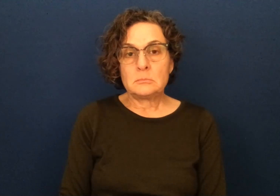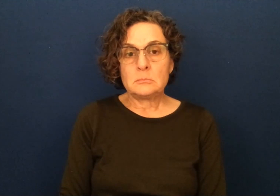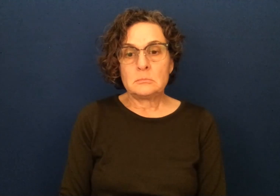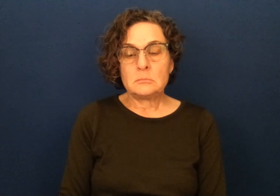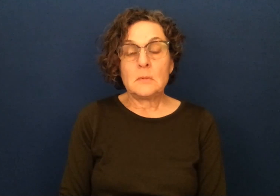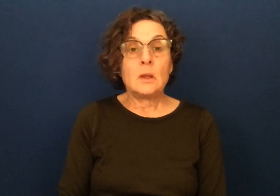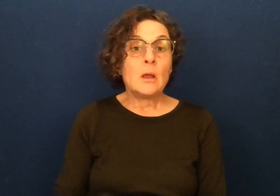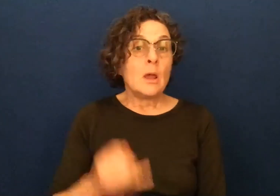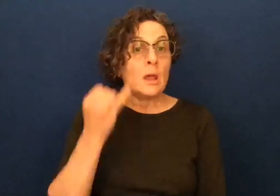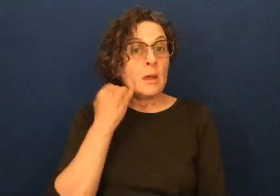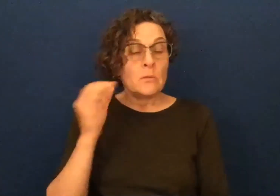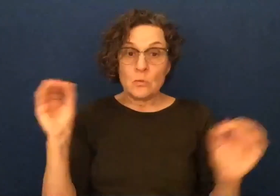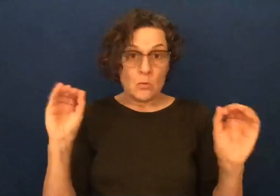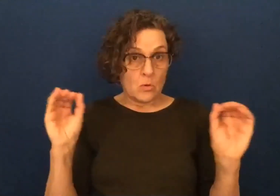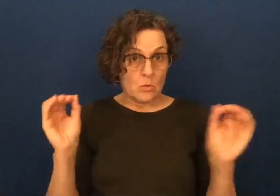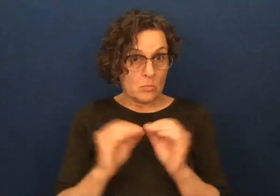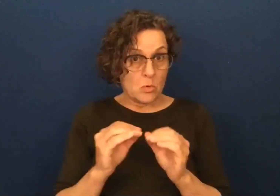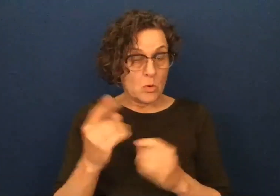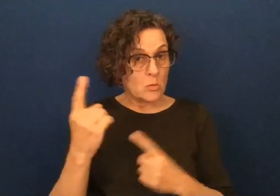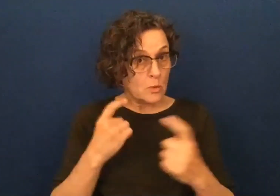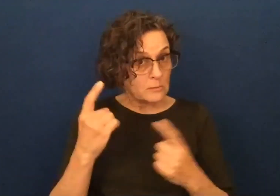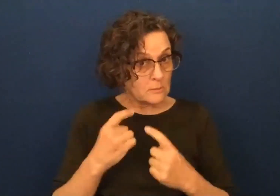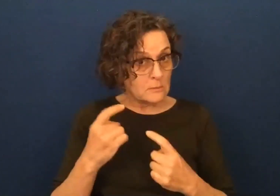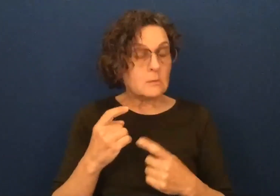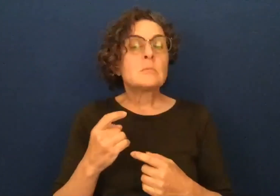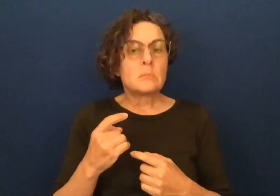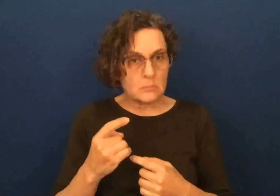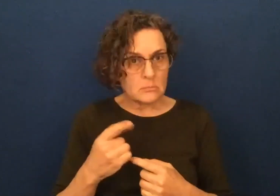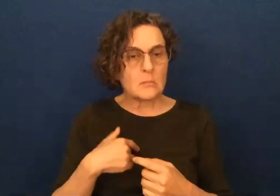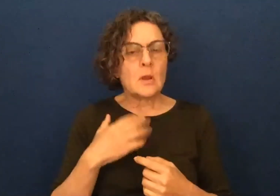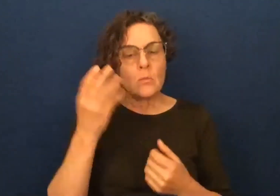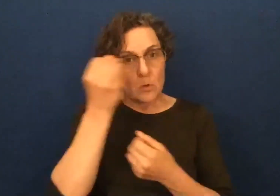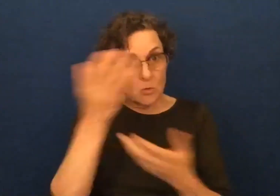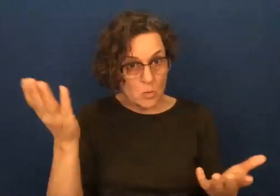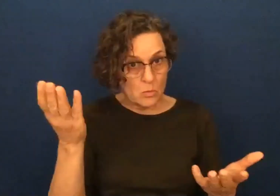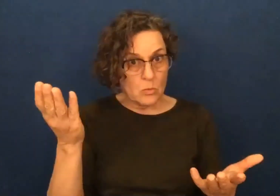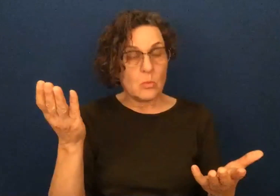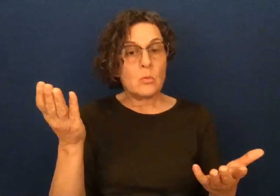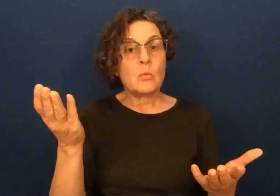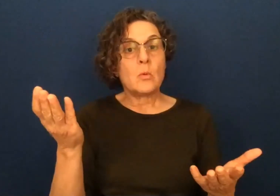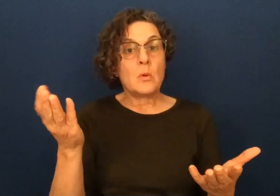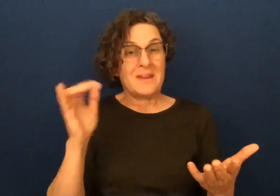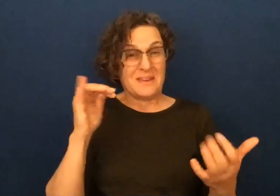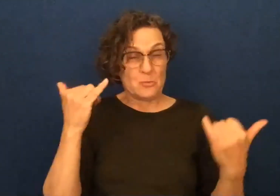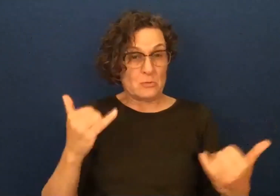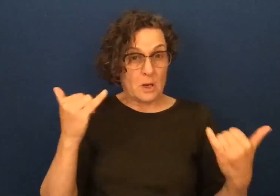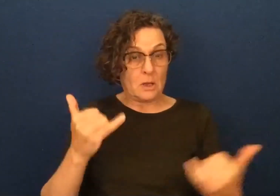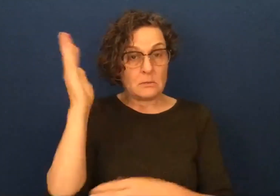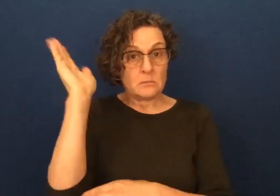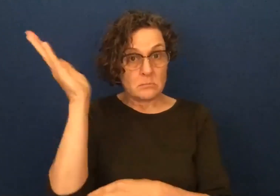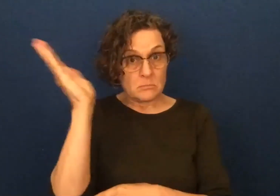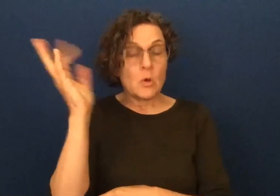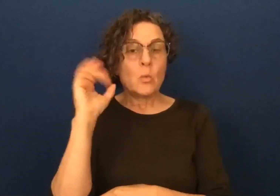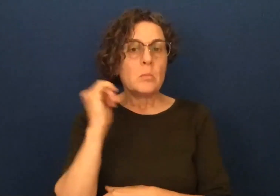Well, if there are no other questions, I'll just let you know that a copy of this will be posted. I don't have an exact location